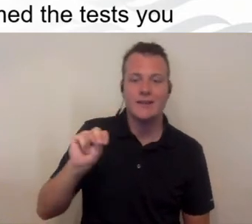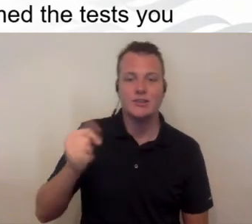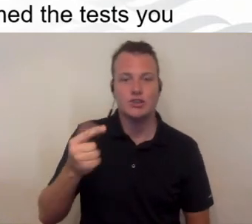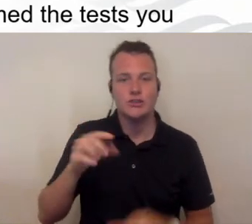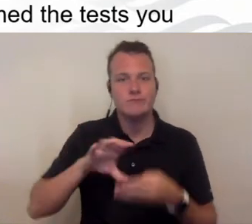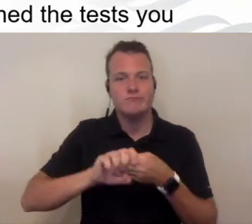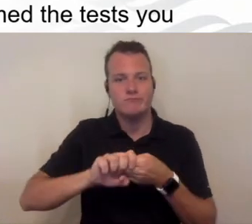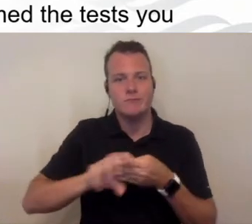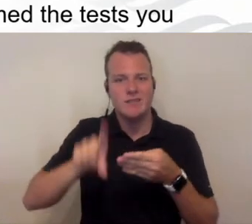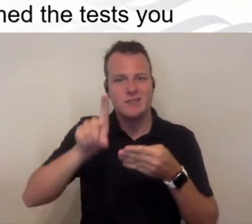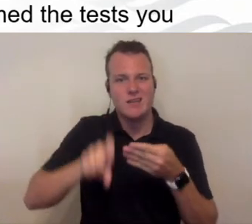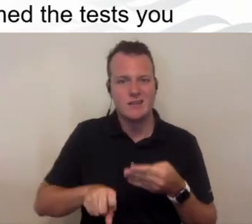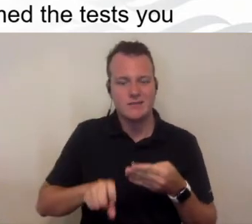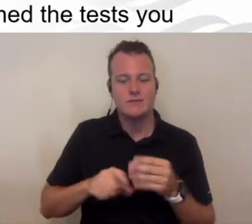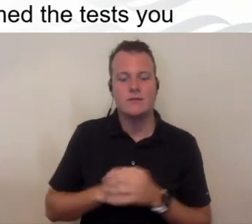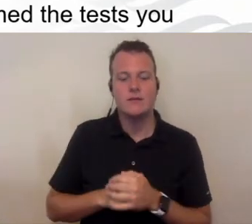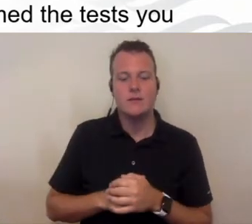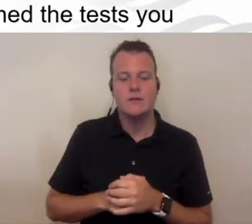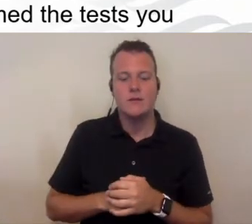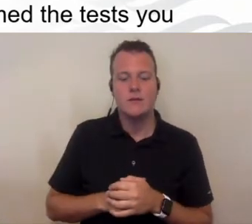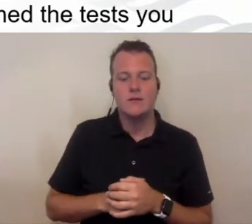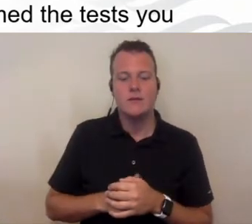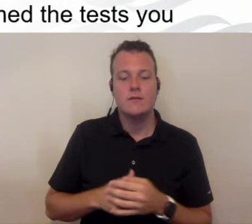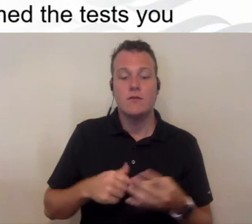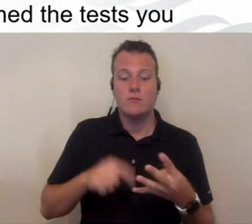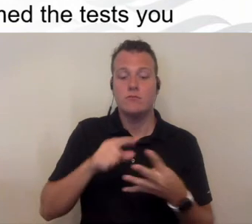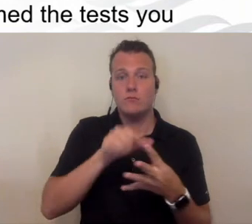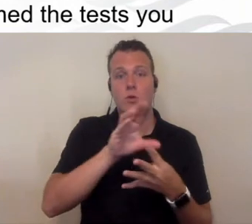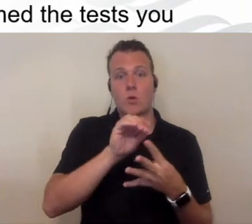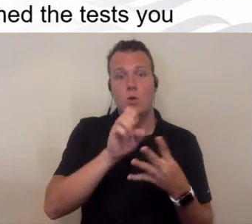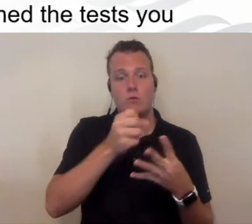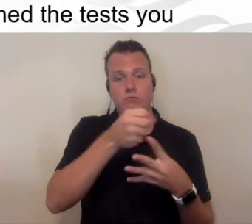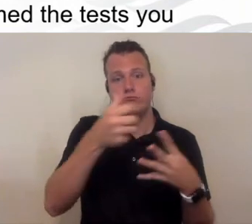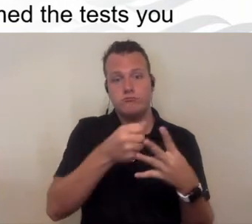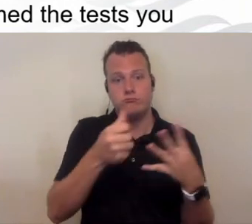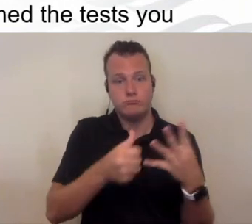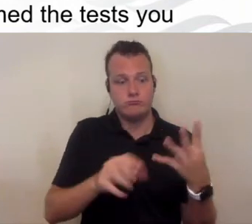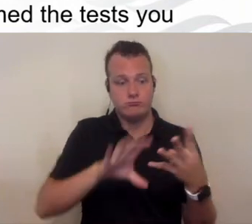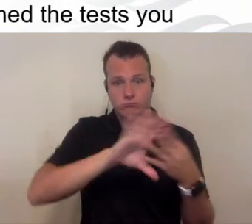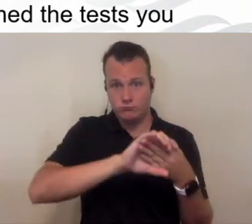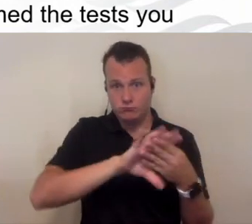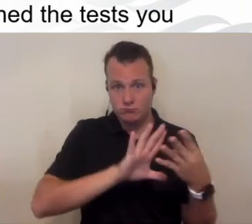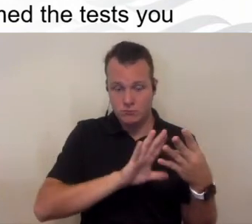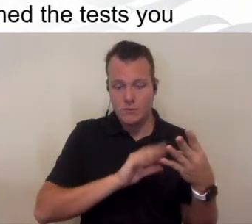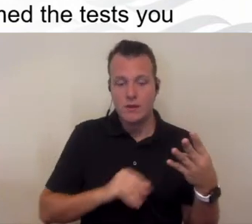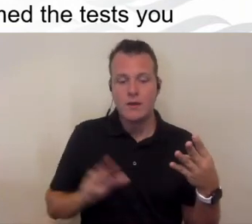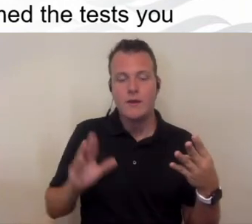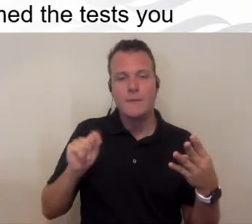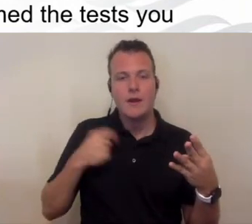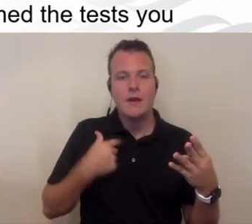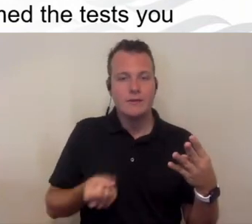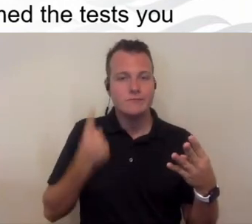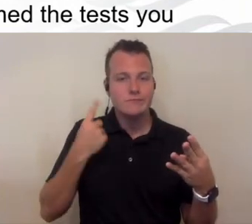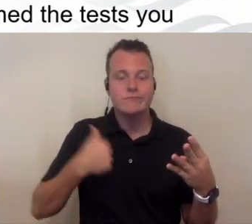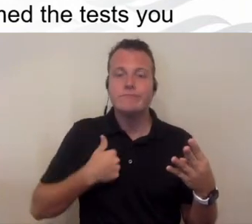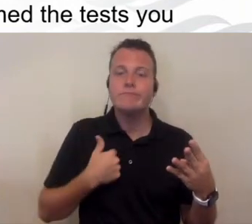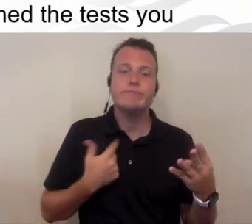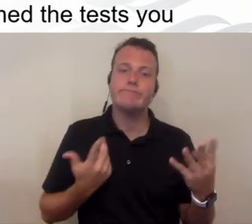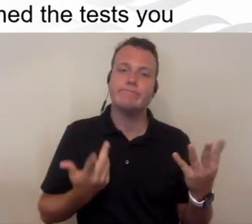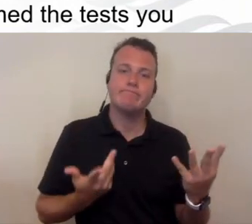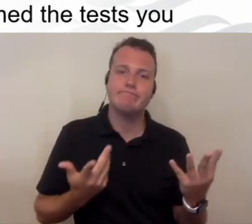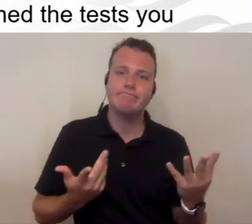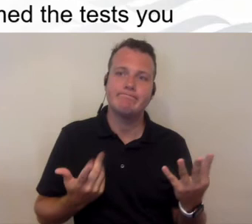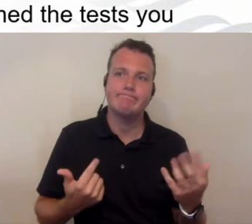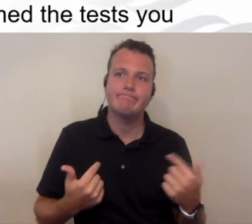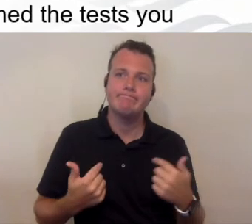ENG, VNG tests. So they're all there. The separate codes are all there for you. So I